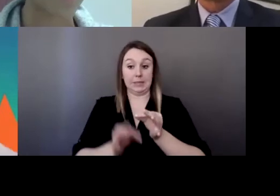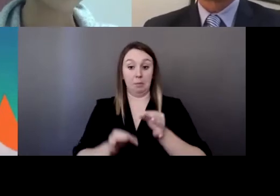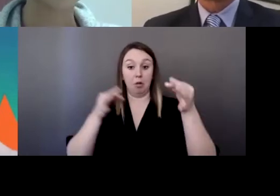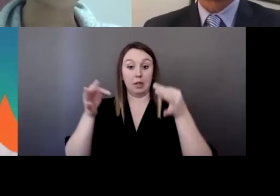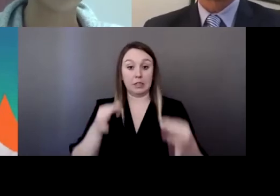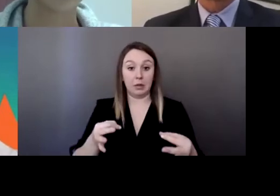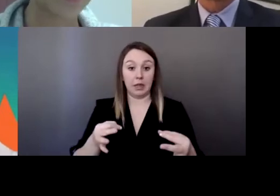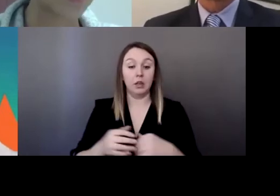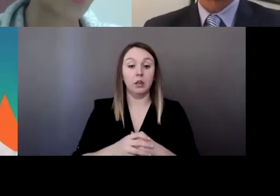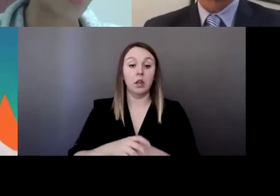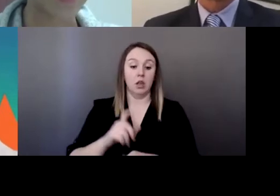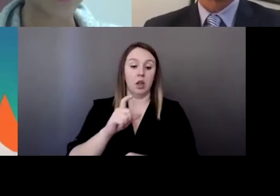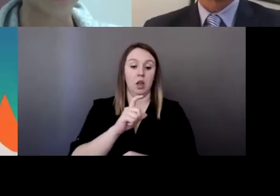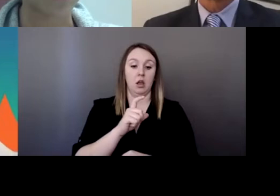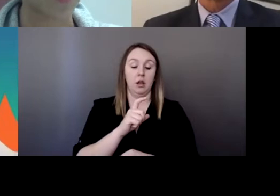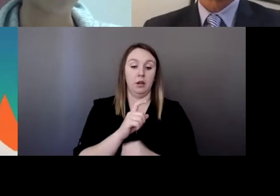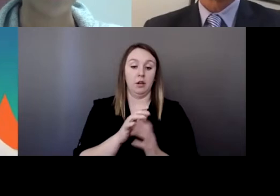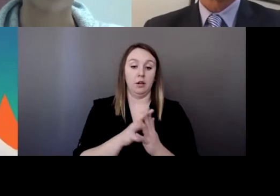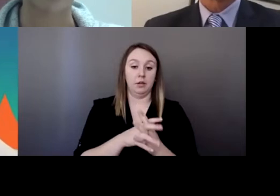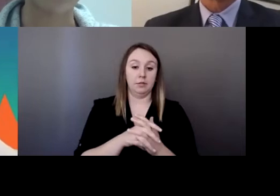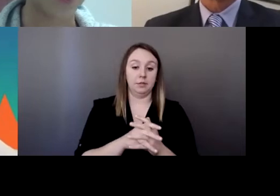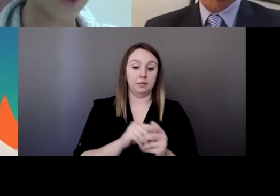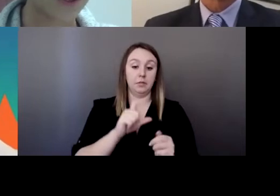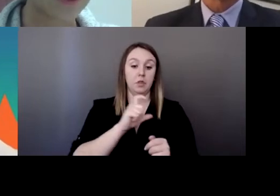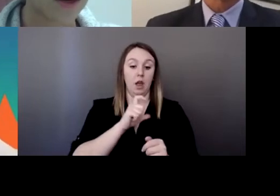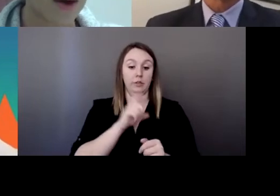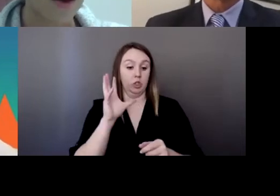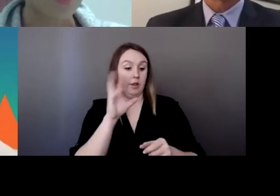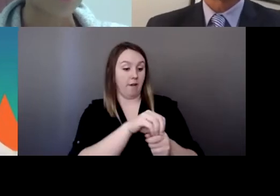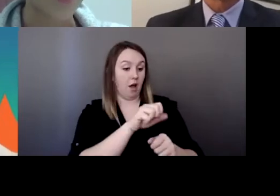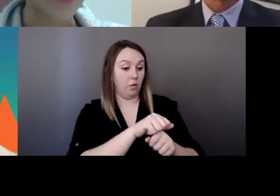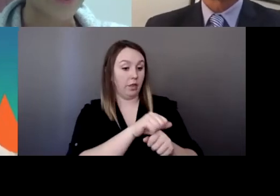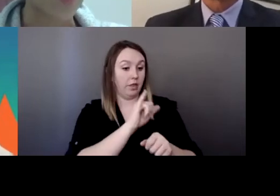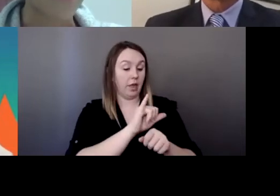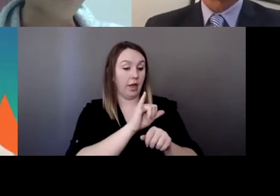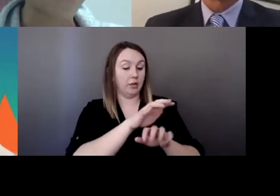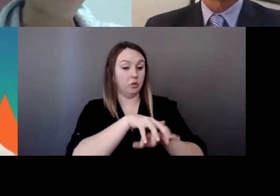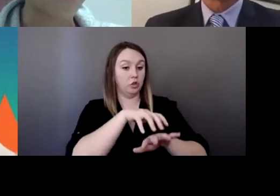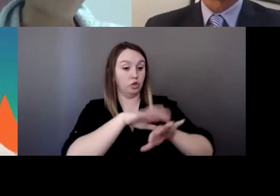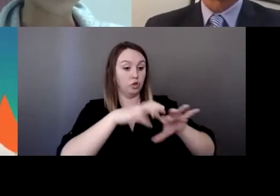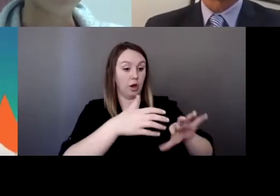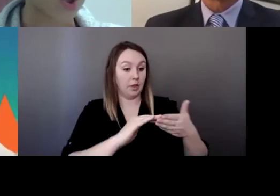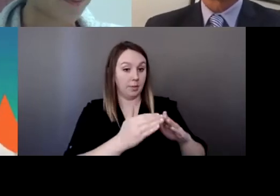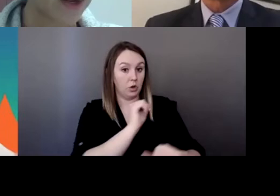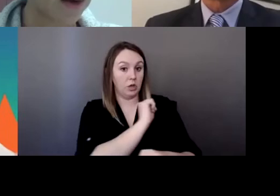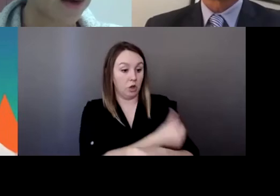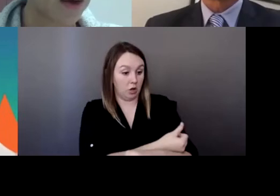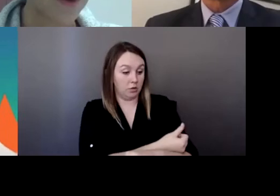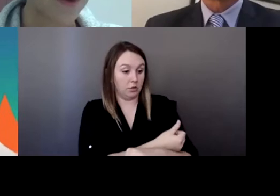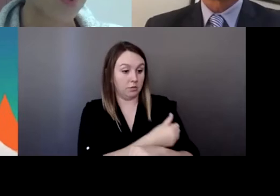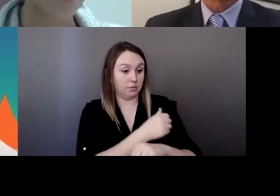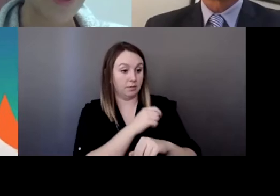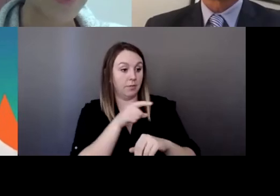terms, officers working in jurisdiction where tribal communities are located or are often forced to determine